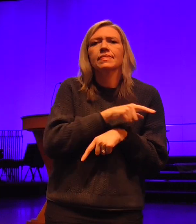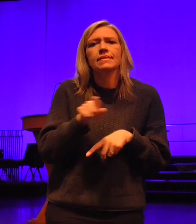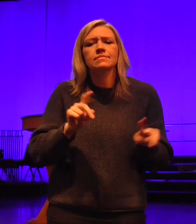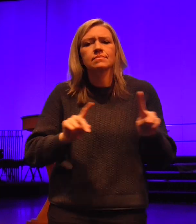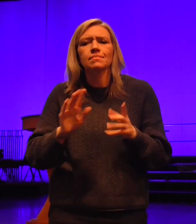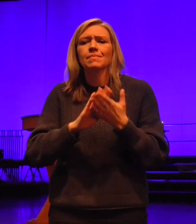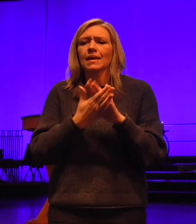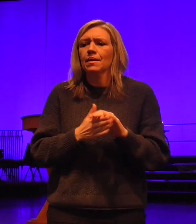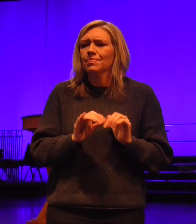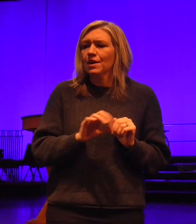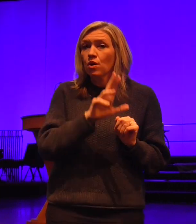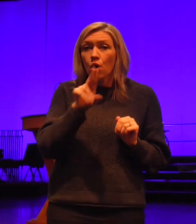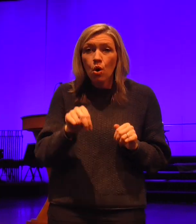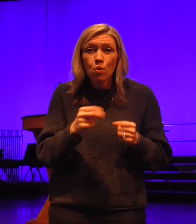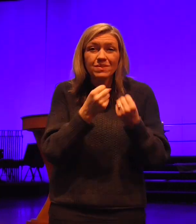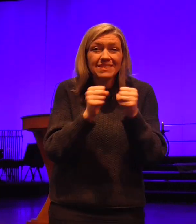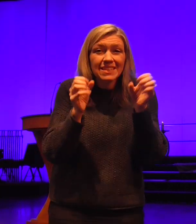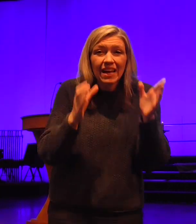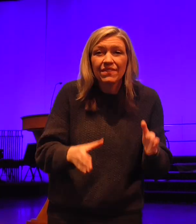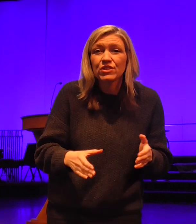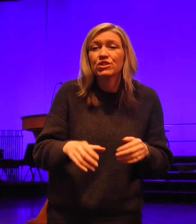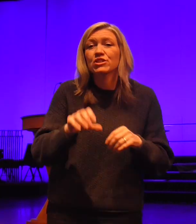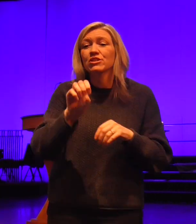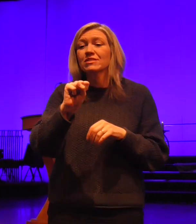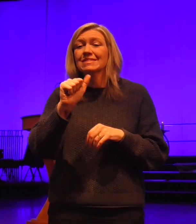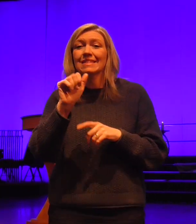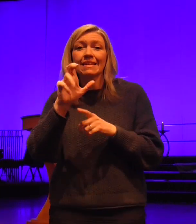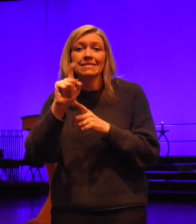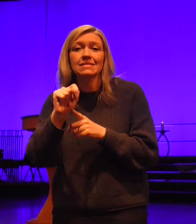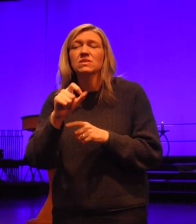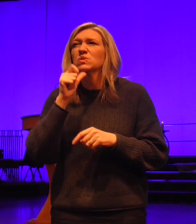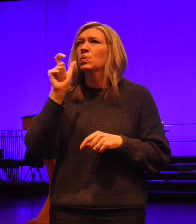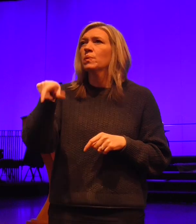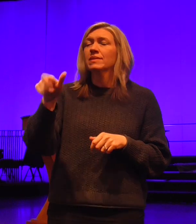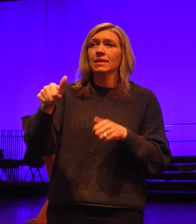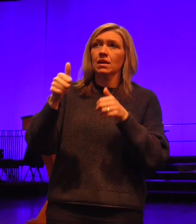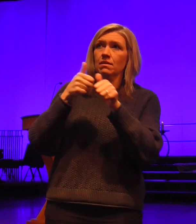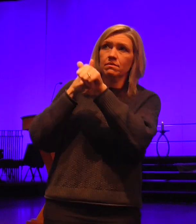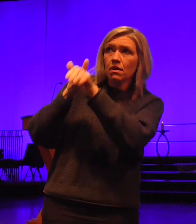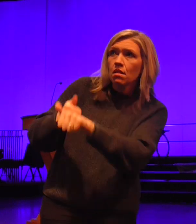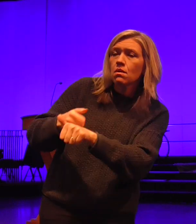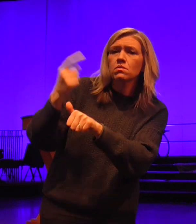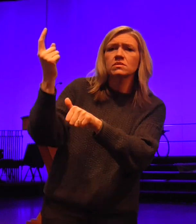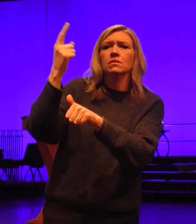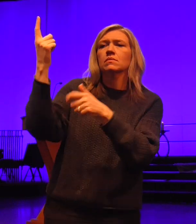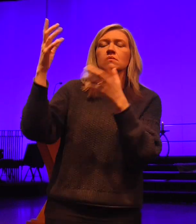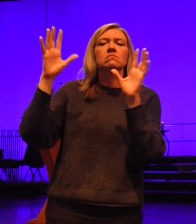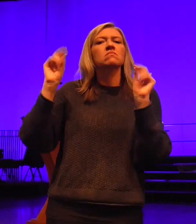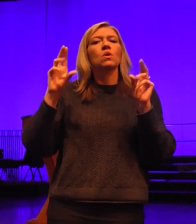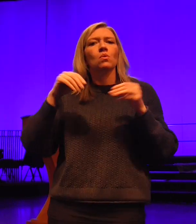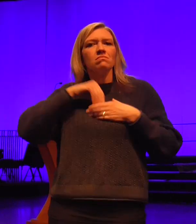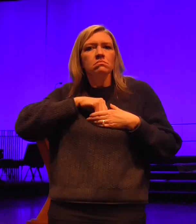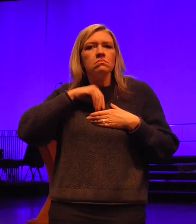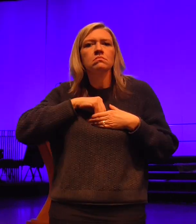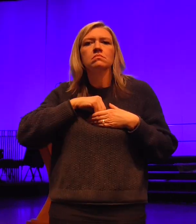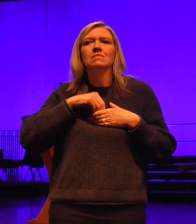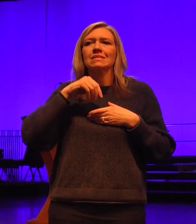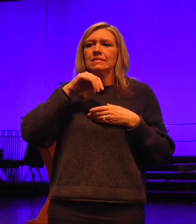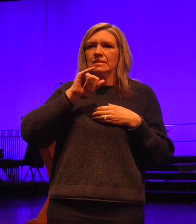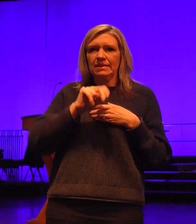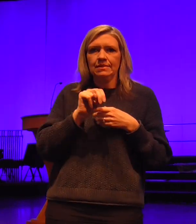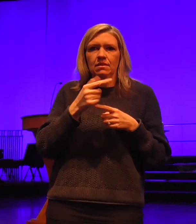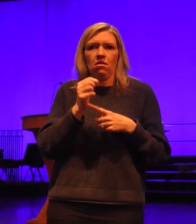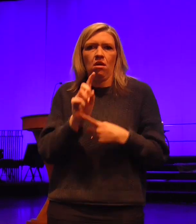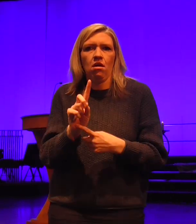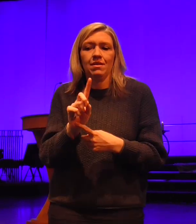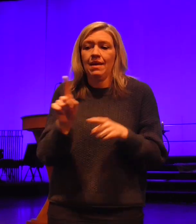their own saints. They needed no messiahs, knowing themselves in God, as God. They placed